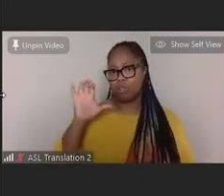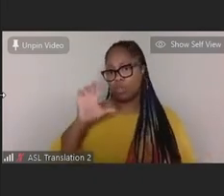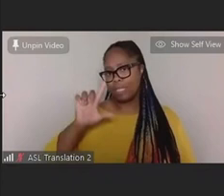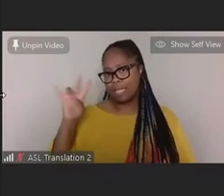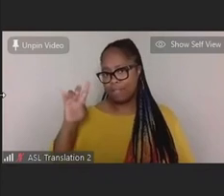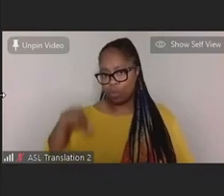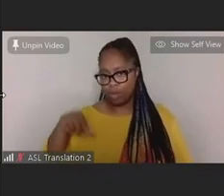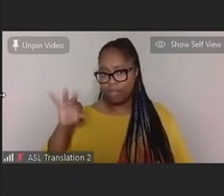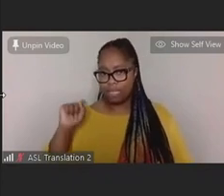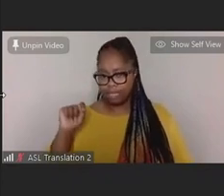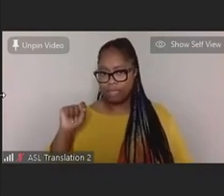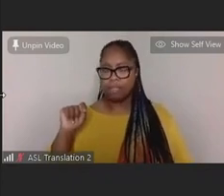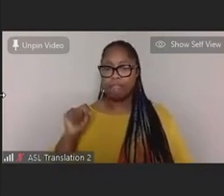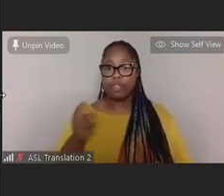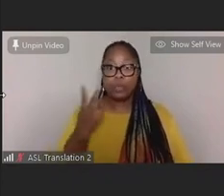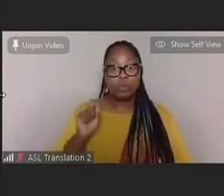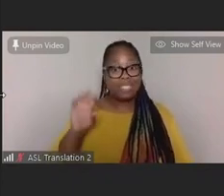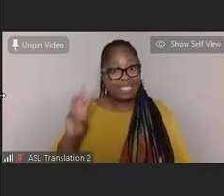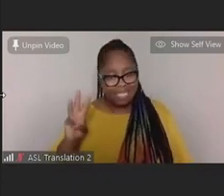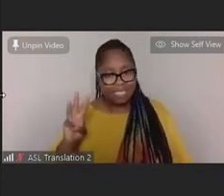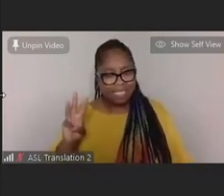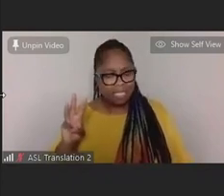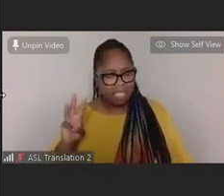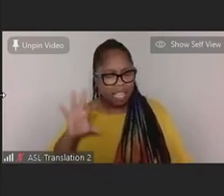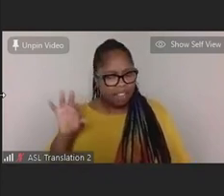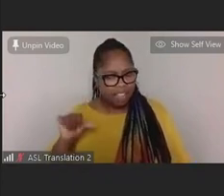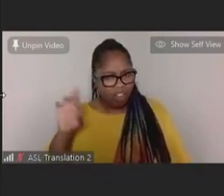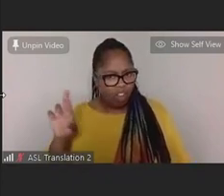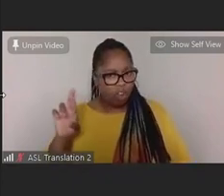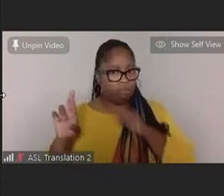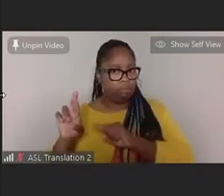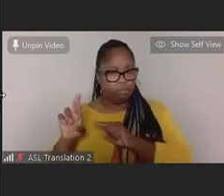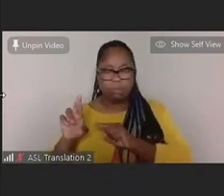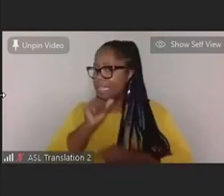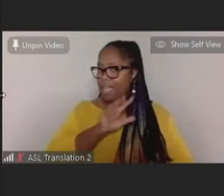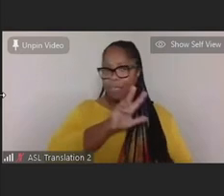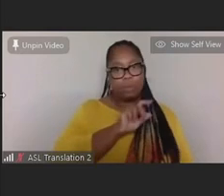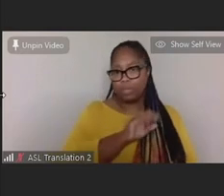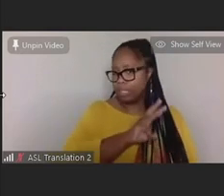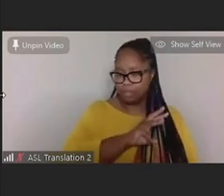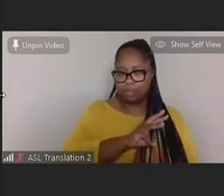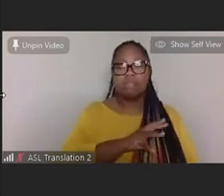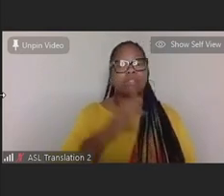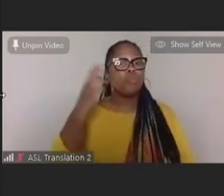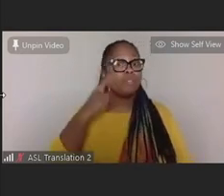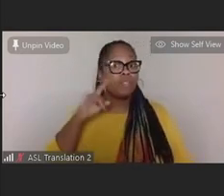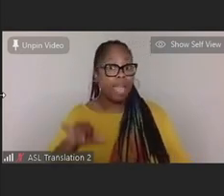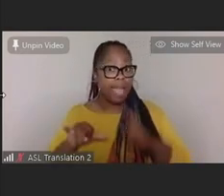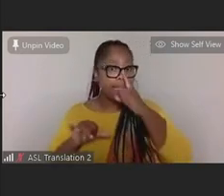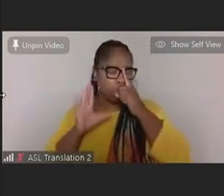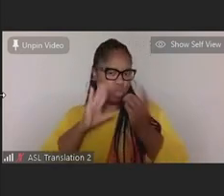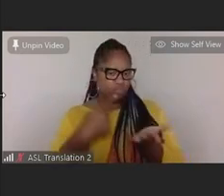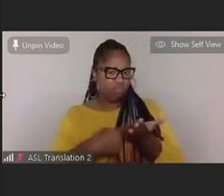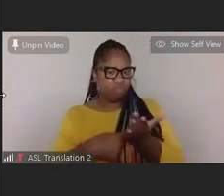16,927 square feet, which is a 2.6 FAR, that's the key, and not a 3.6. And the reason for that, I'm gonna go through with